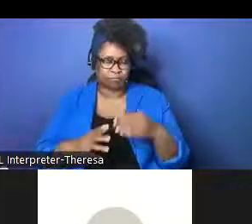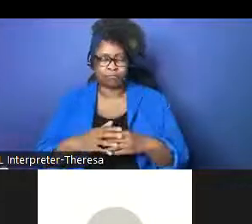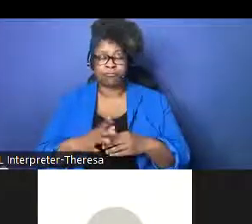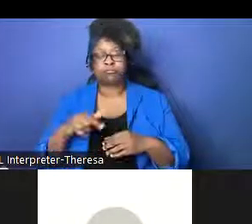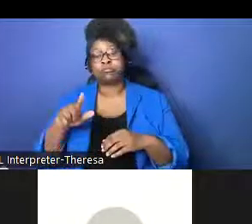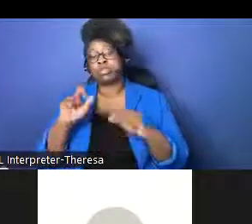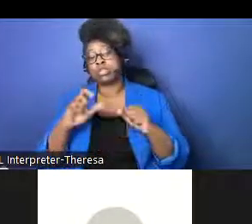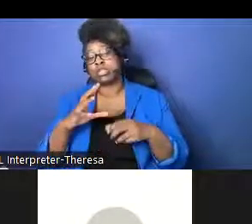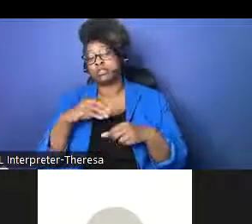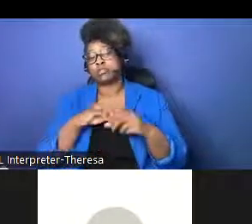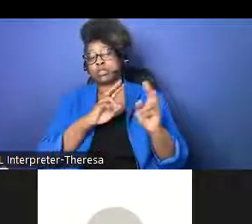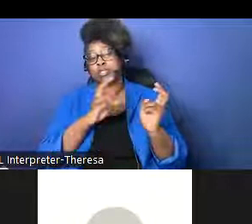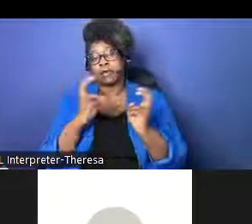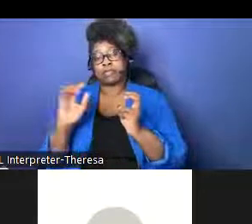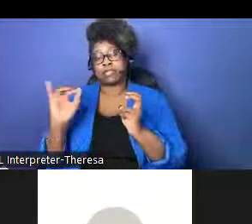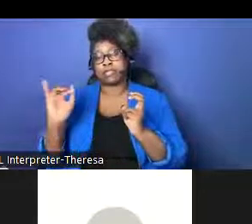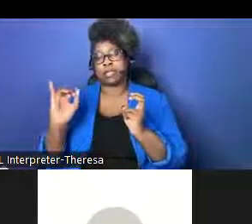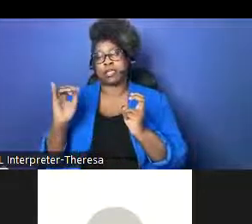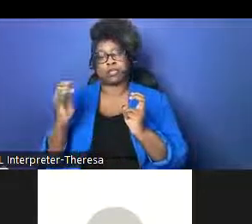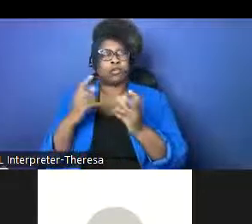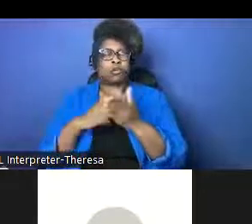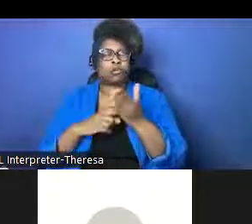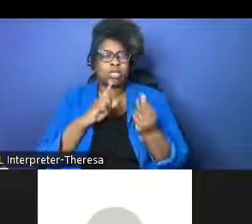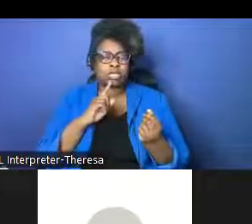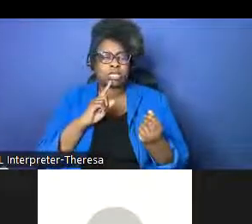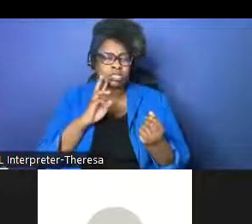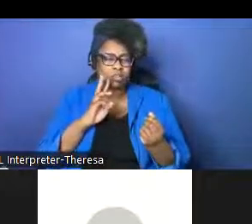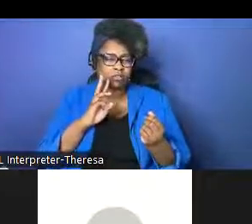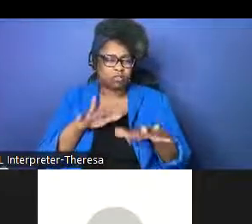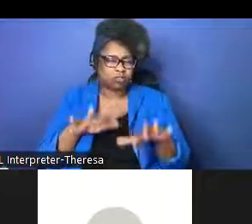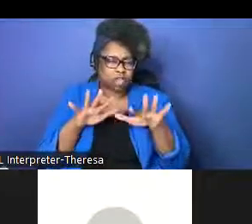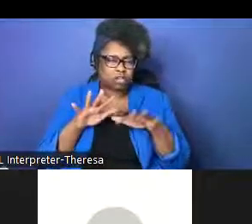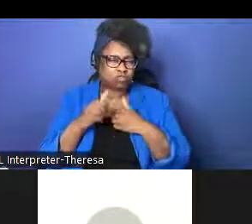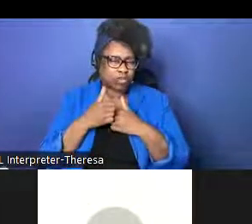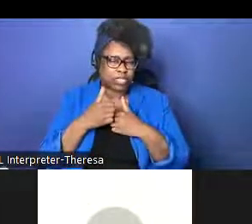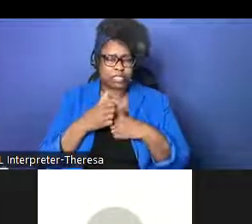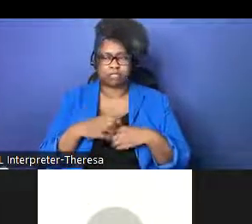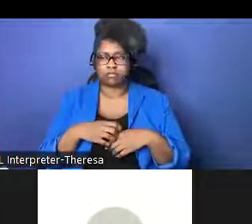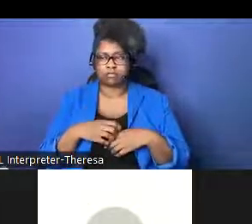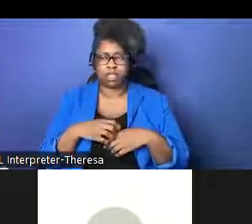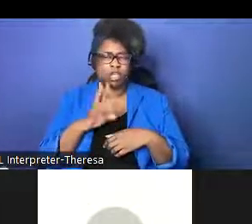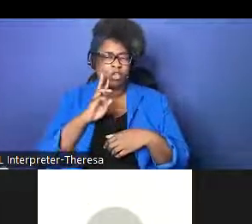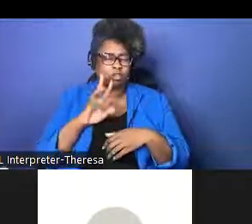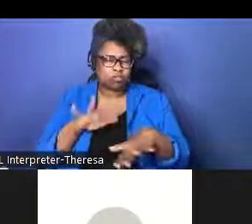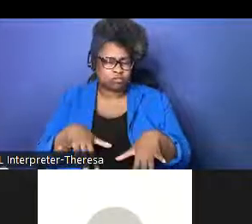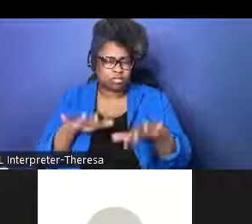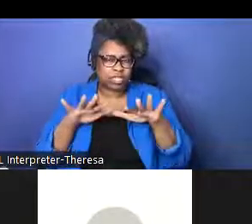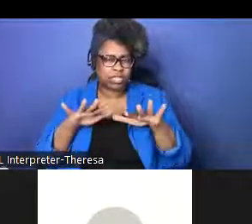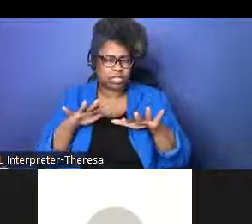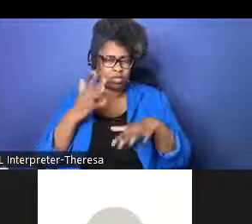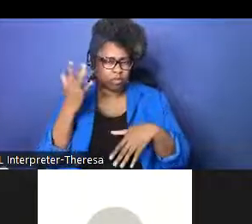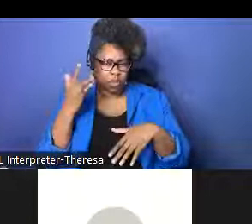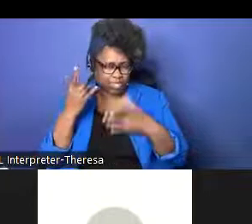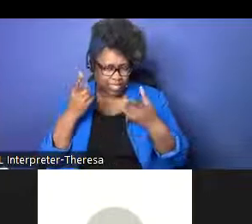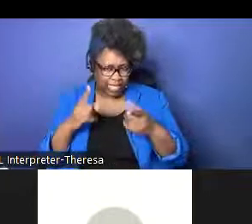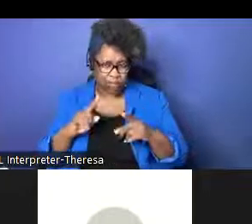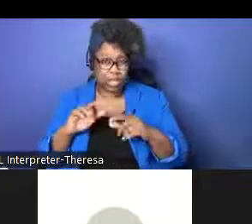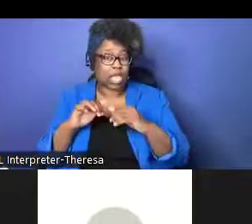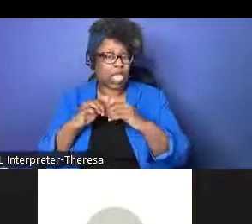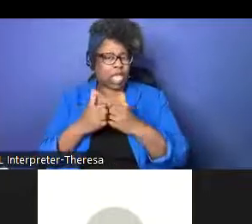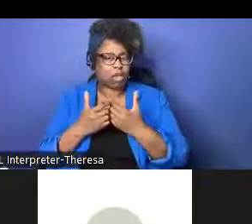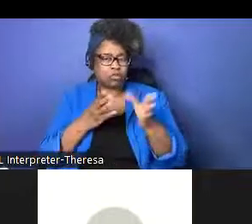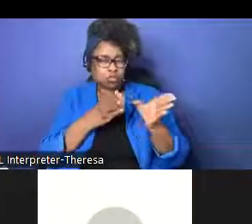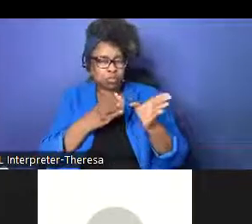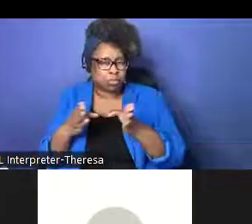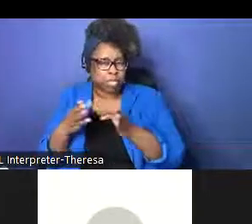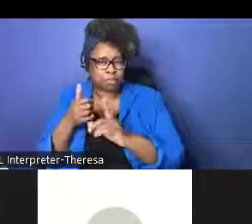include topics such as what is flood risk, what contributes to flooding, how can you prepare for it, what actions can you